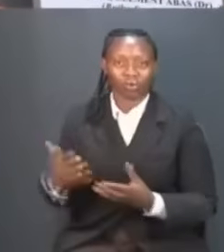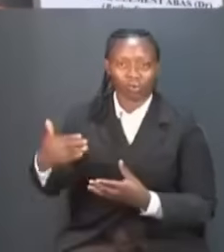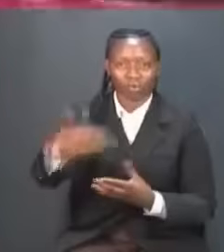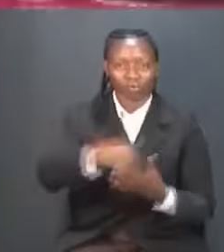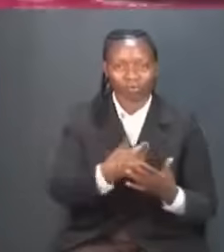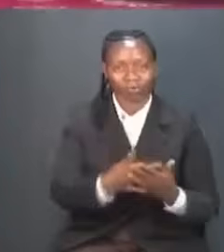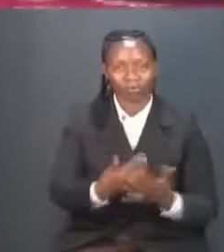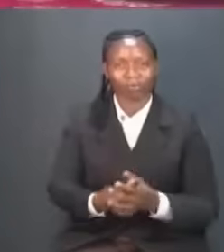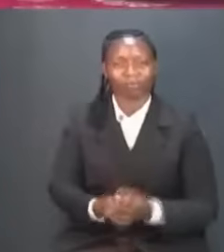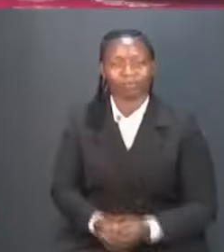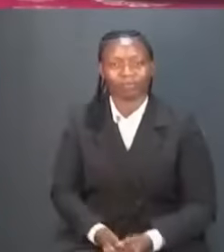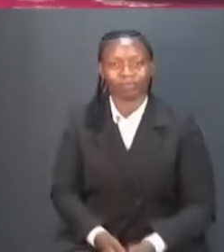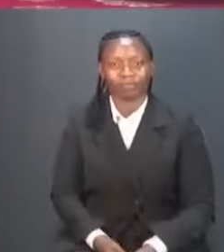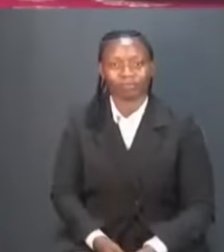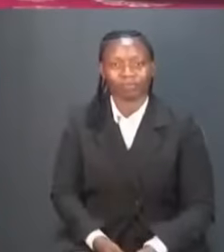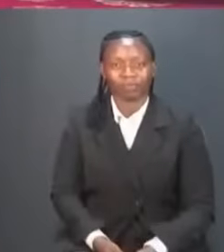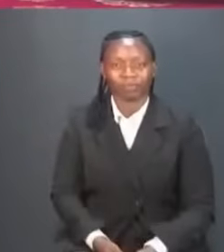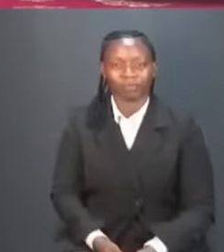Yes, Honorable Minister.